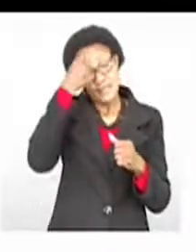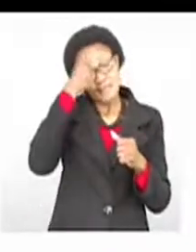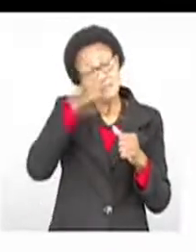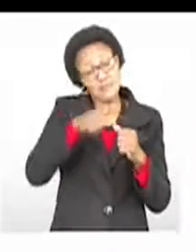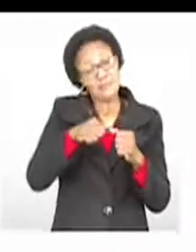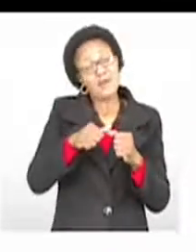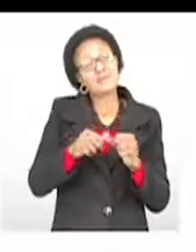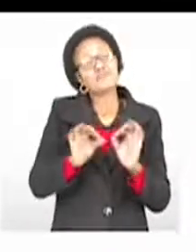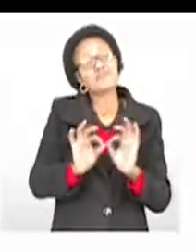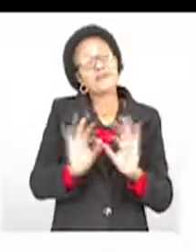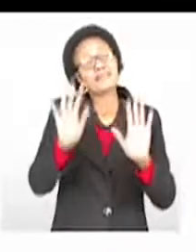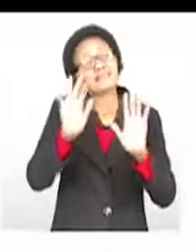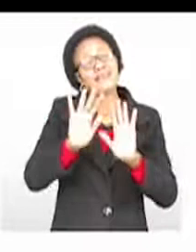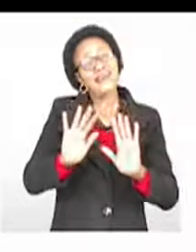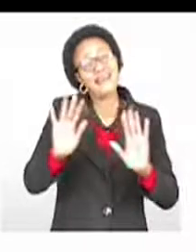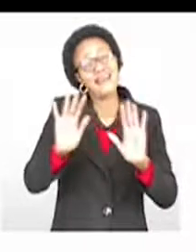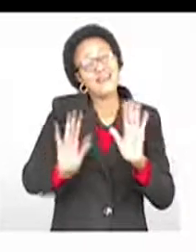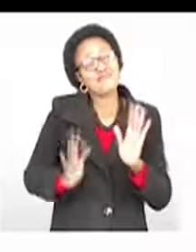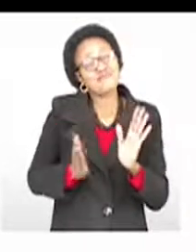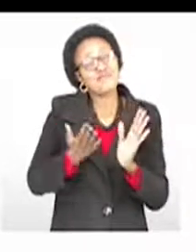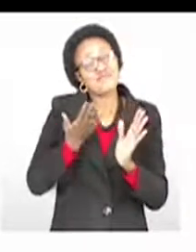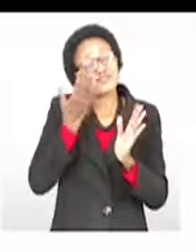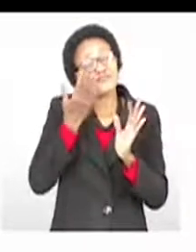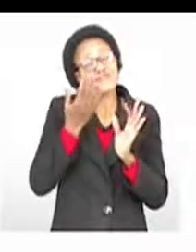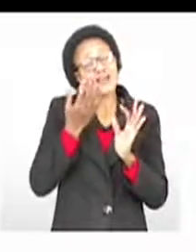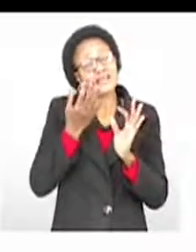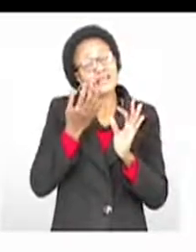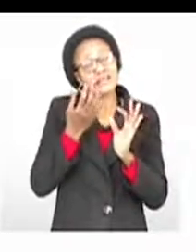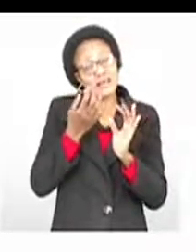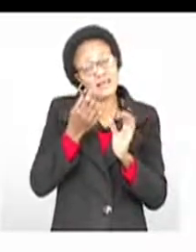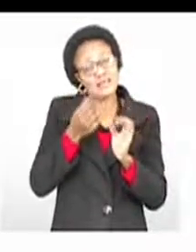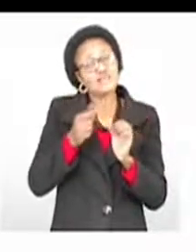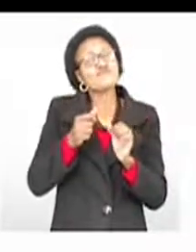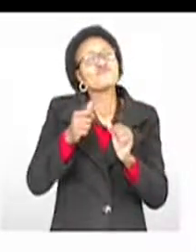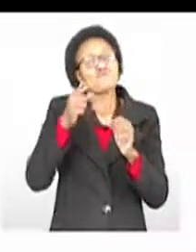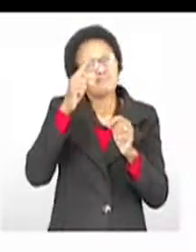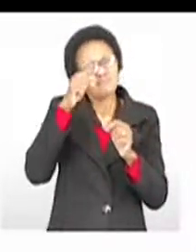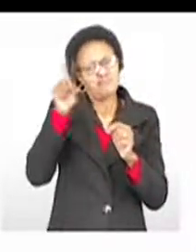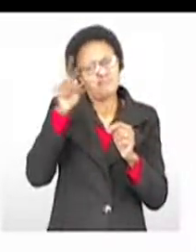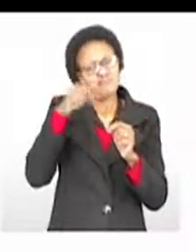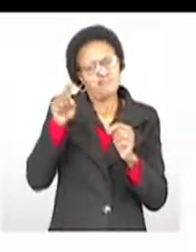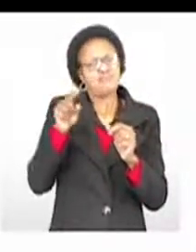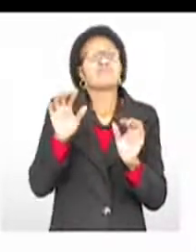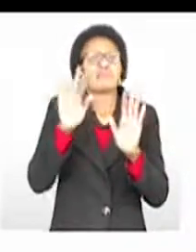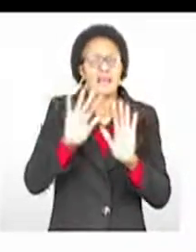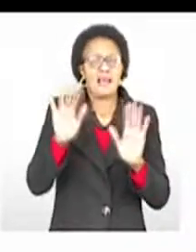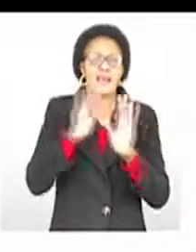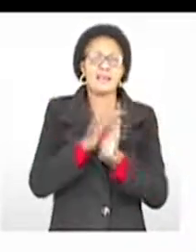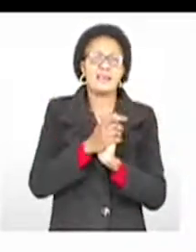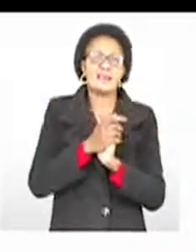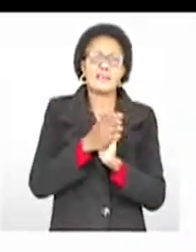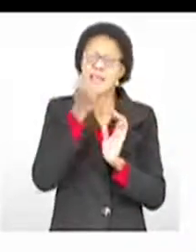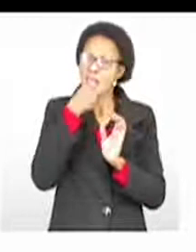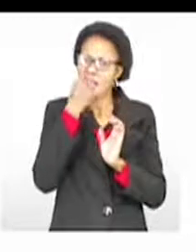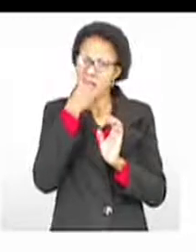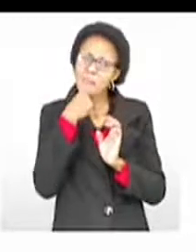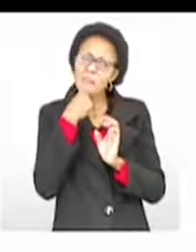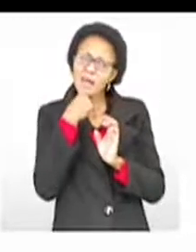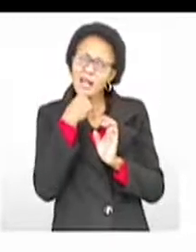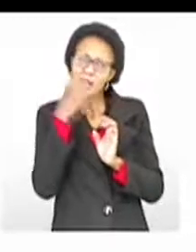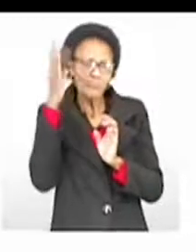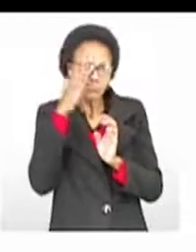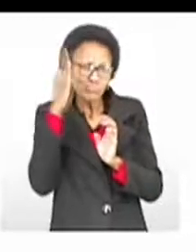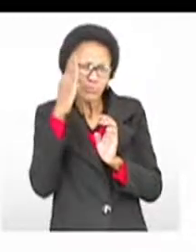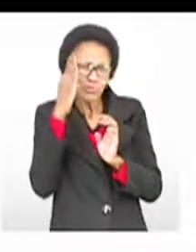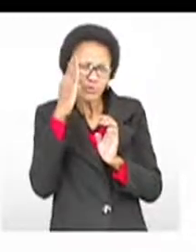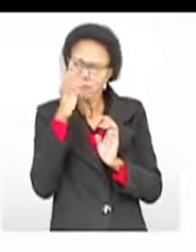there. Remember to use the correct colors. I have never seen a purple apple, so please use the